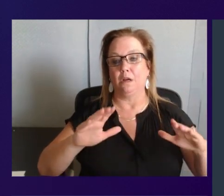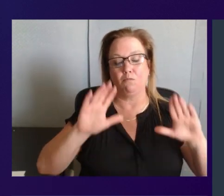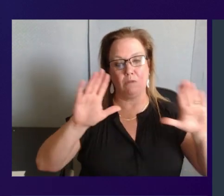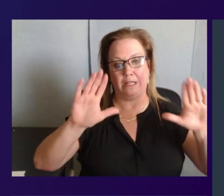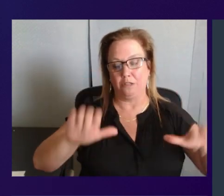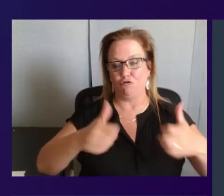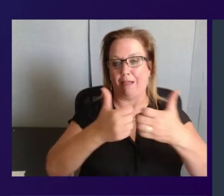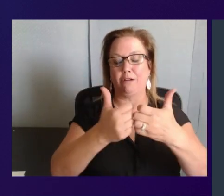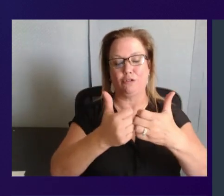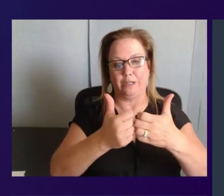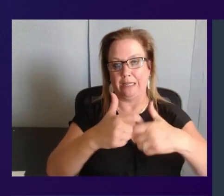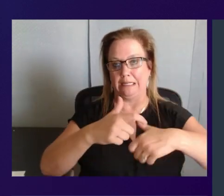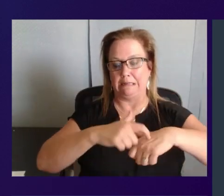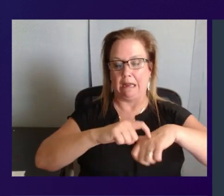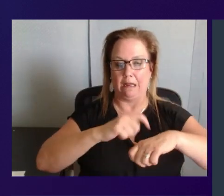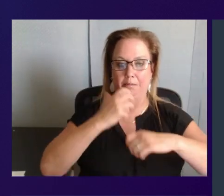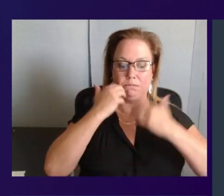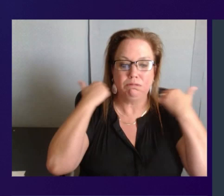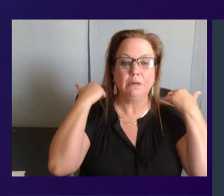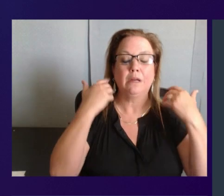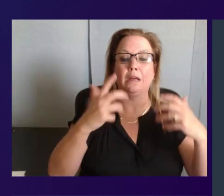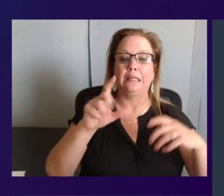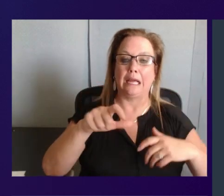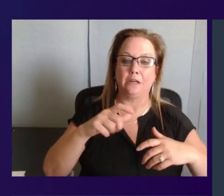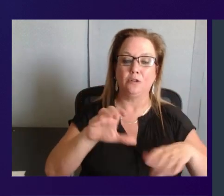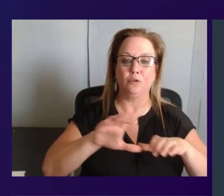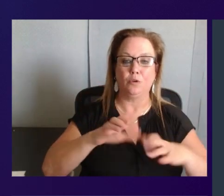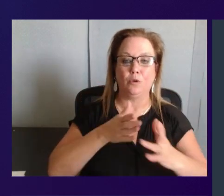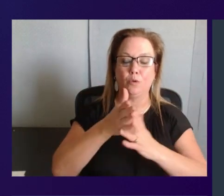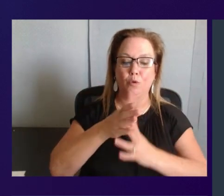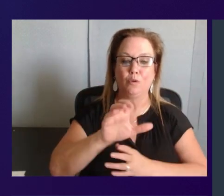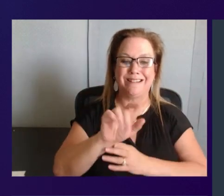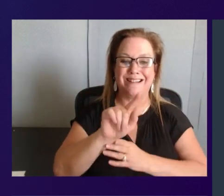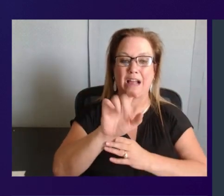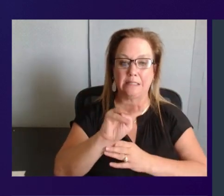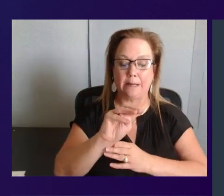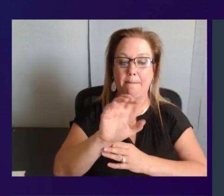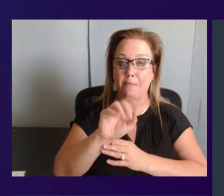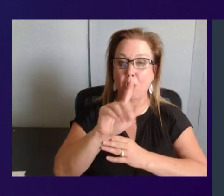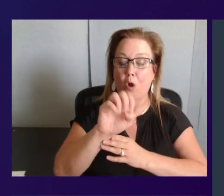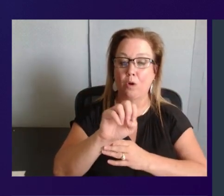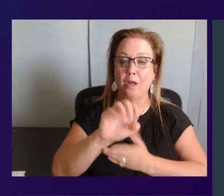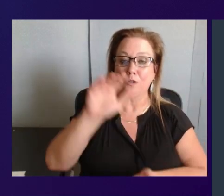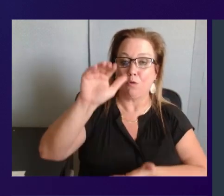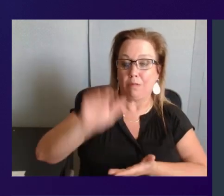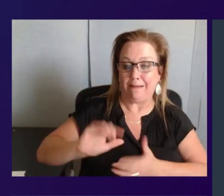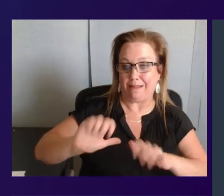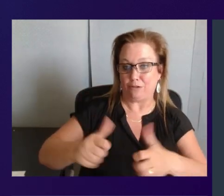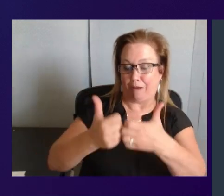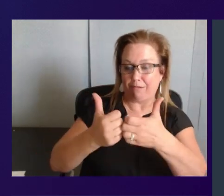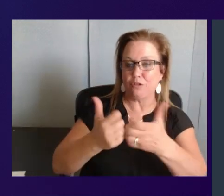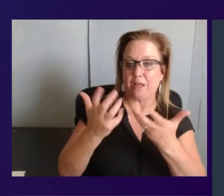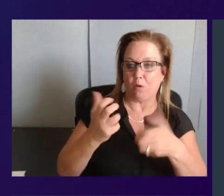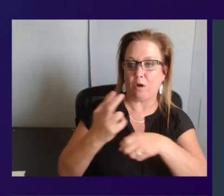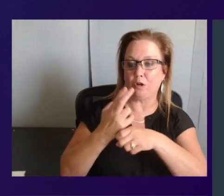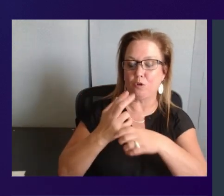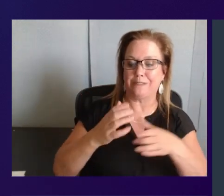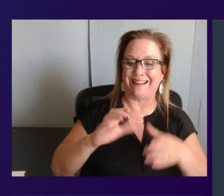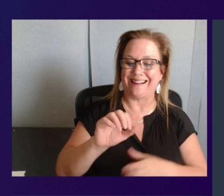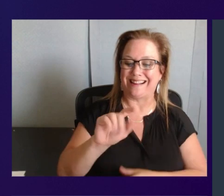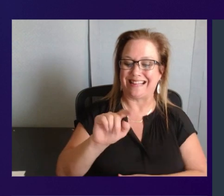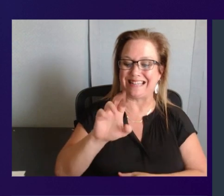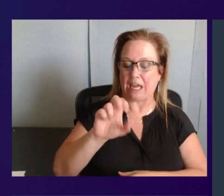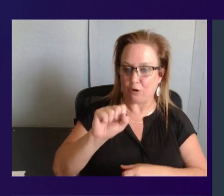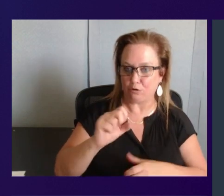and time-consuming, and they had to do all of that through custom code. So to relieve their challenges, they wanted to use containers to be able to do